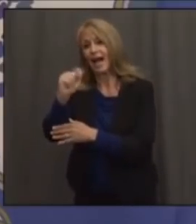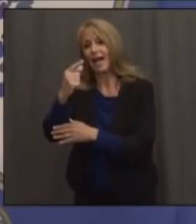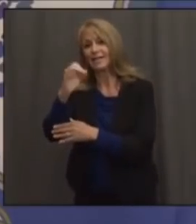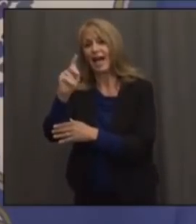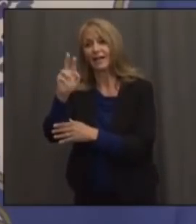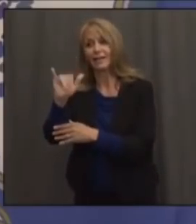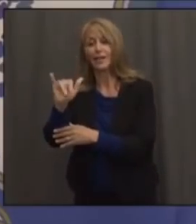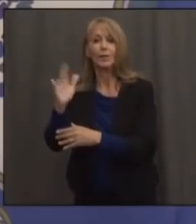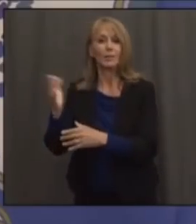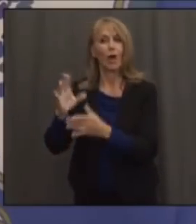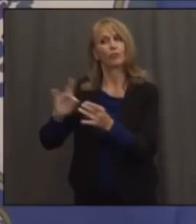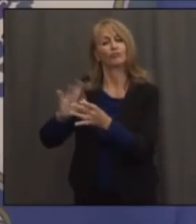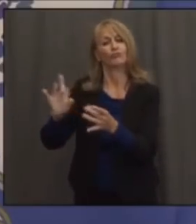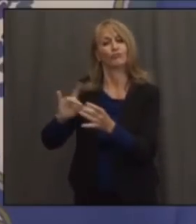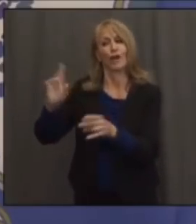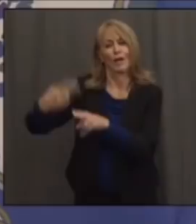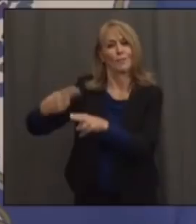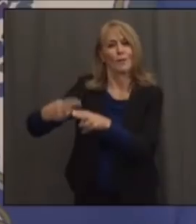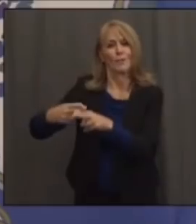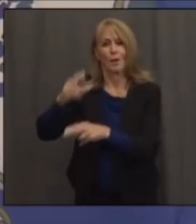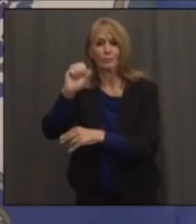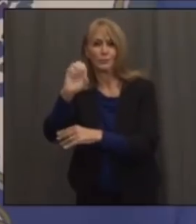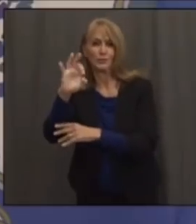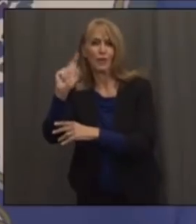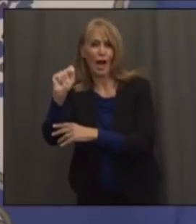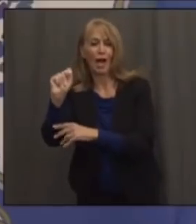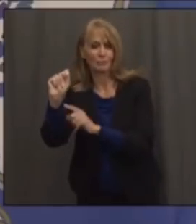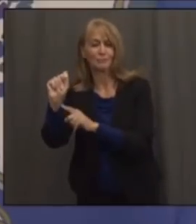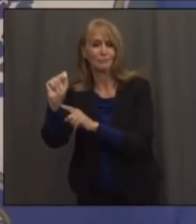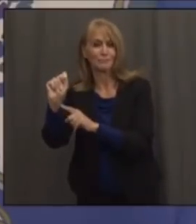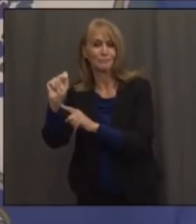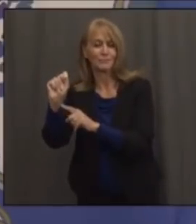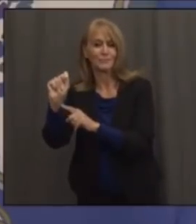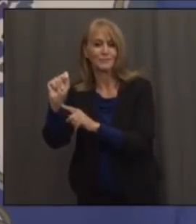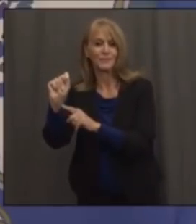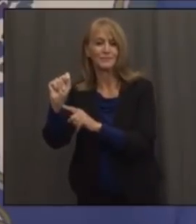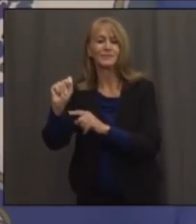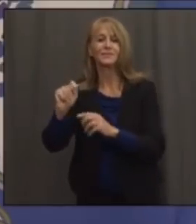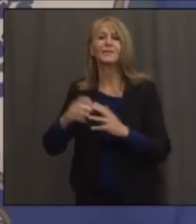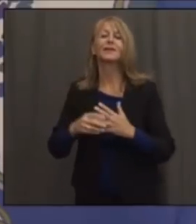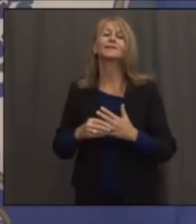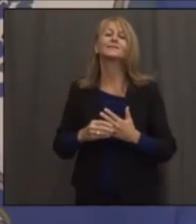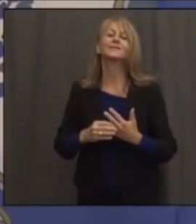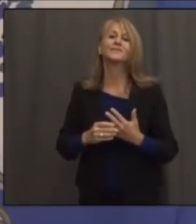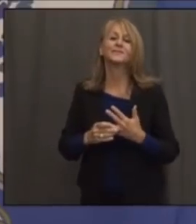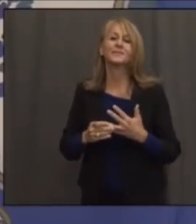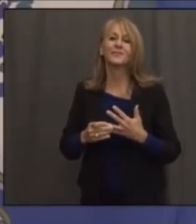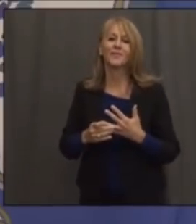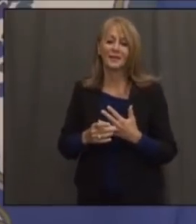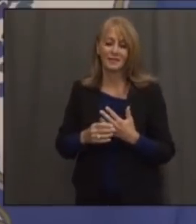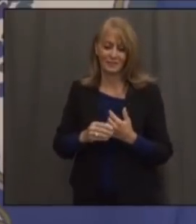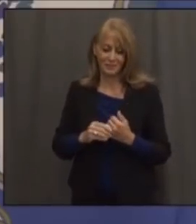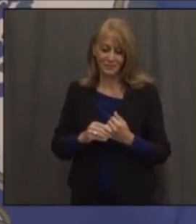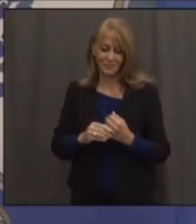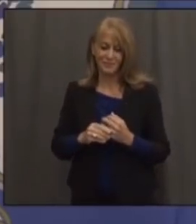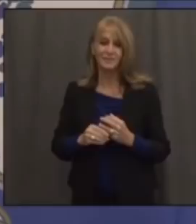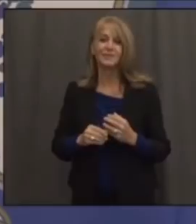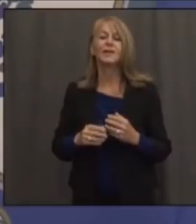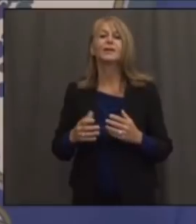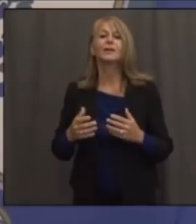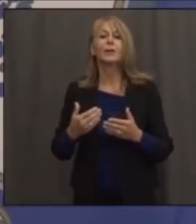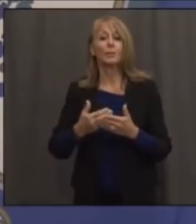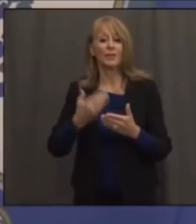according to Scott Gottlieb, we've heard that a lot over this last year plus. Let me give you a quick update before I hand it over to the folks